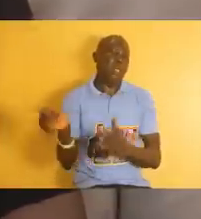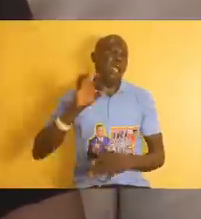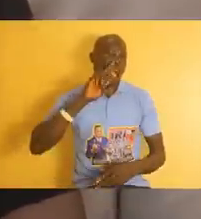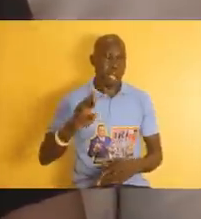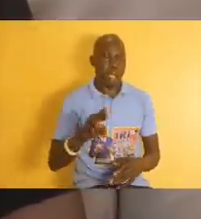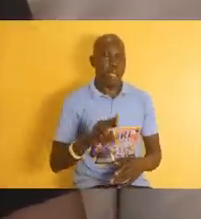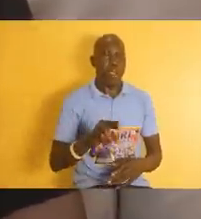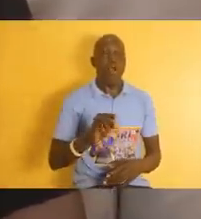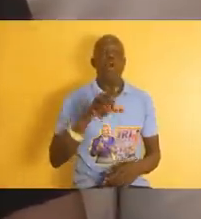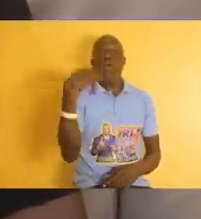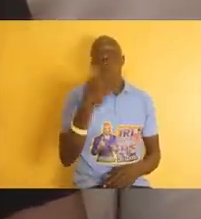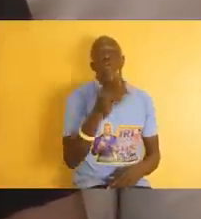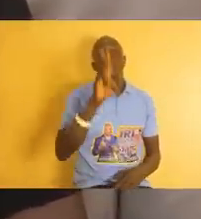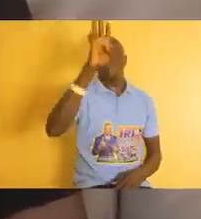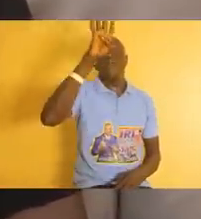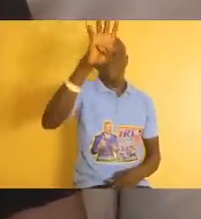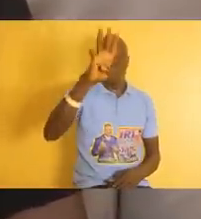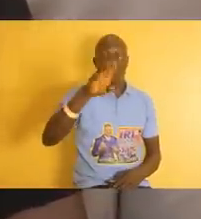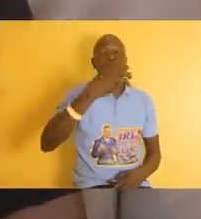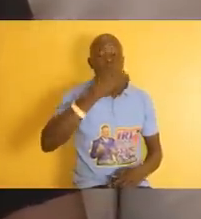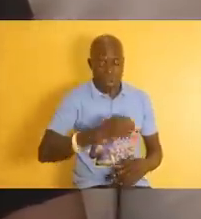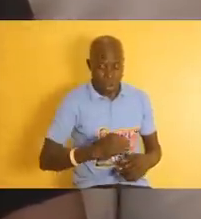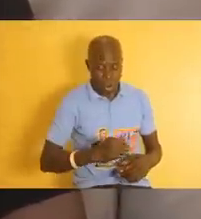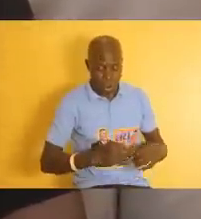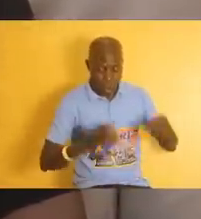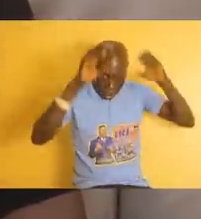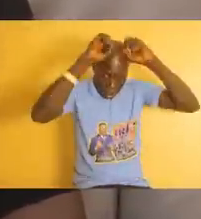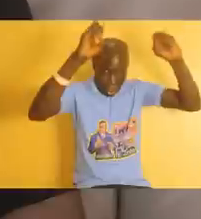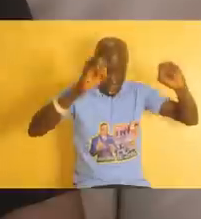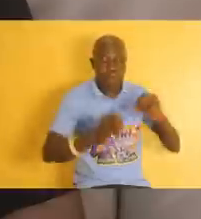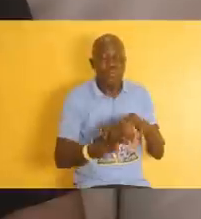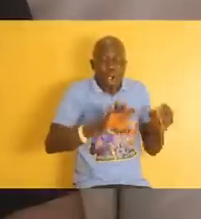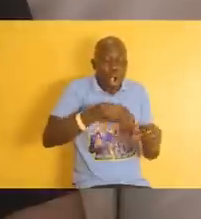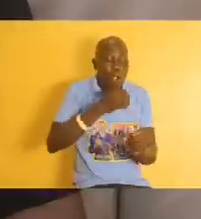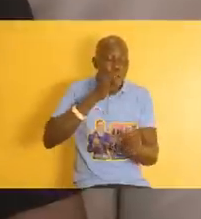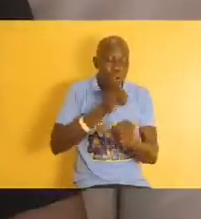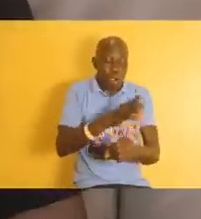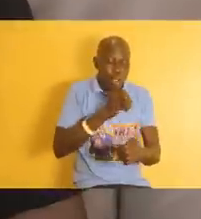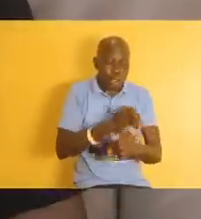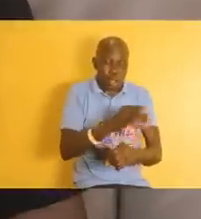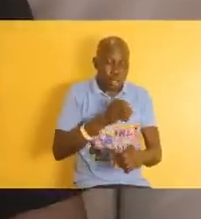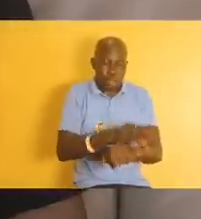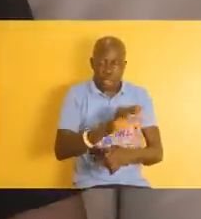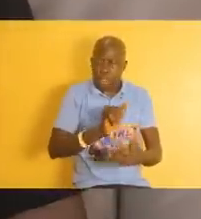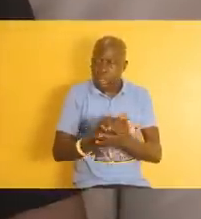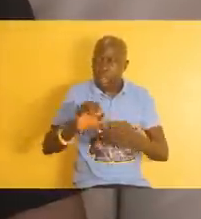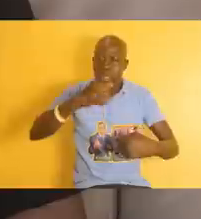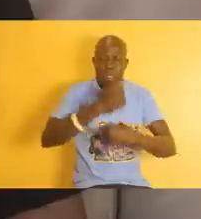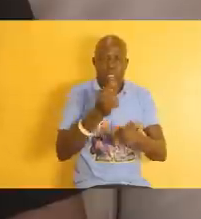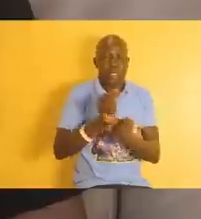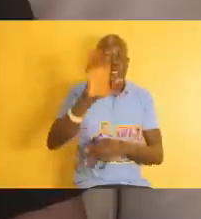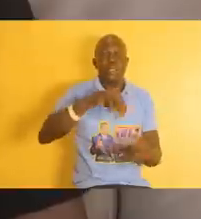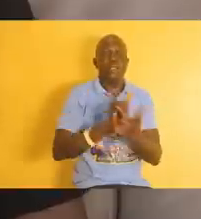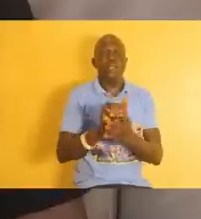were. He won't marry him, but one they destroyed their life with just four horns. If we are dying power in the lab. What is that ancient custom into your